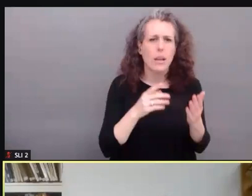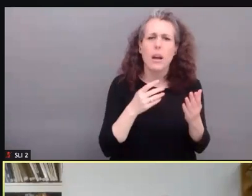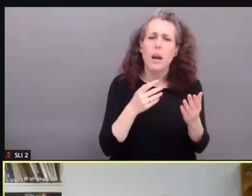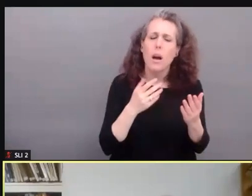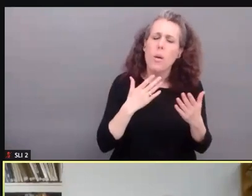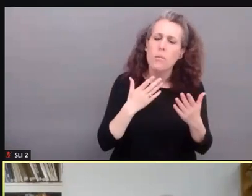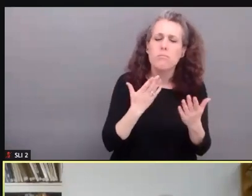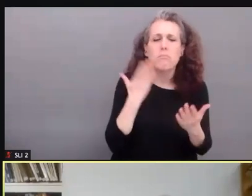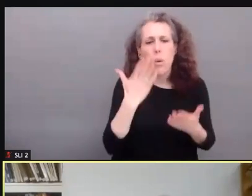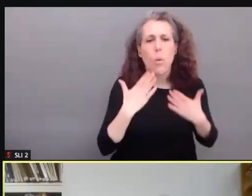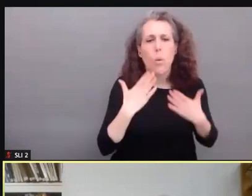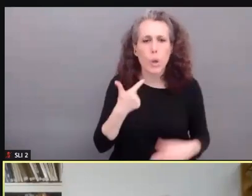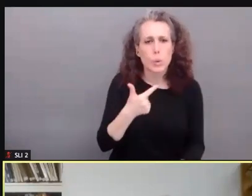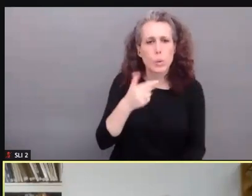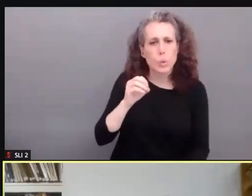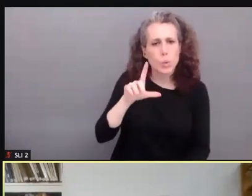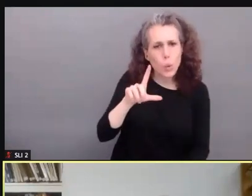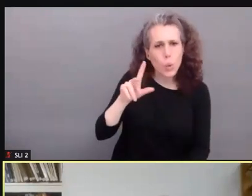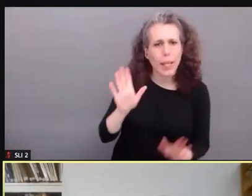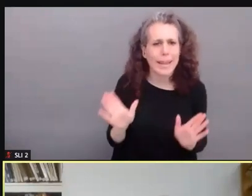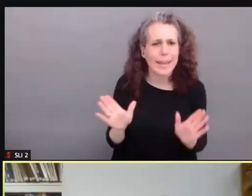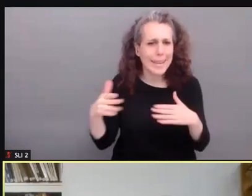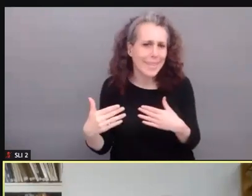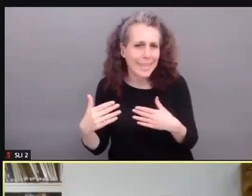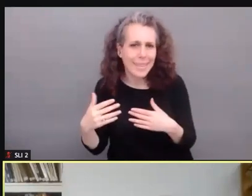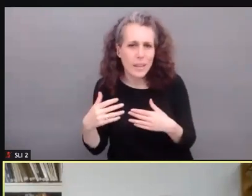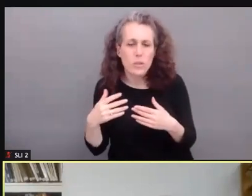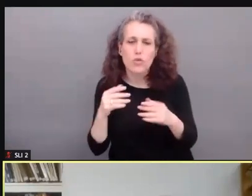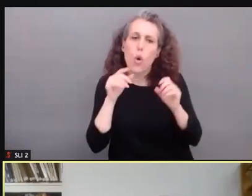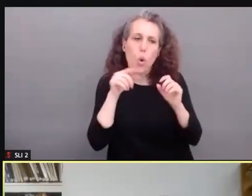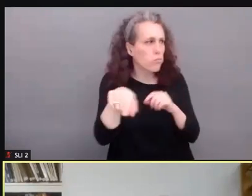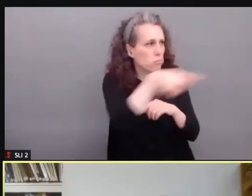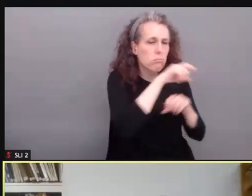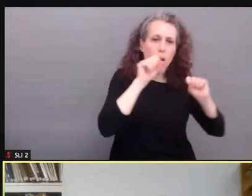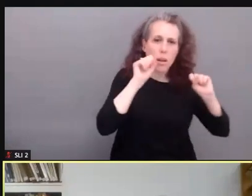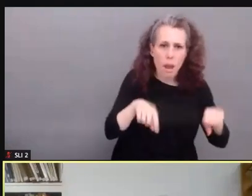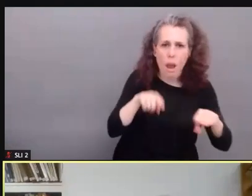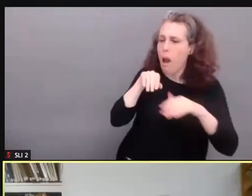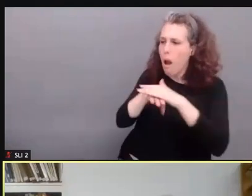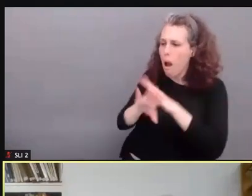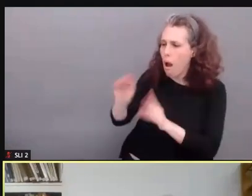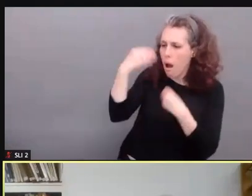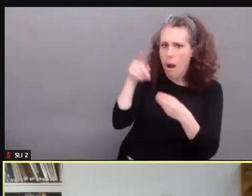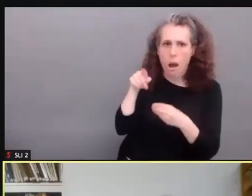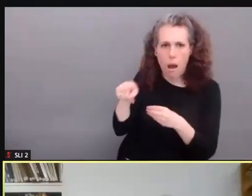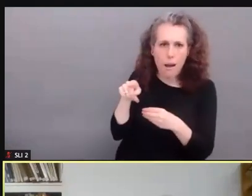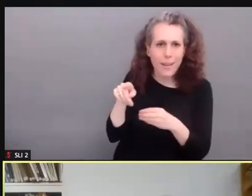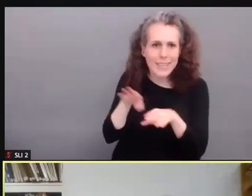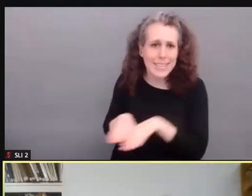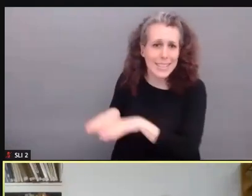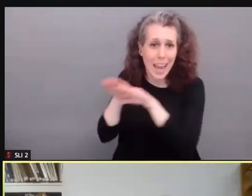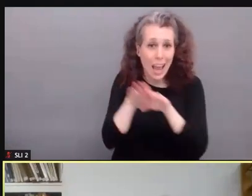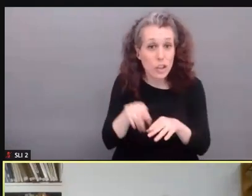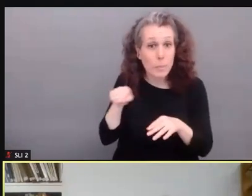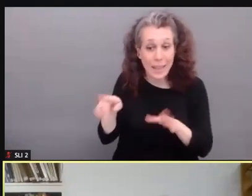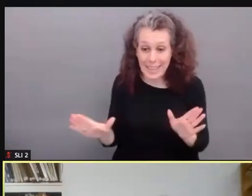easy access to the standard, both for use, and that toolkit should include